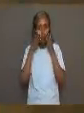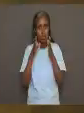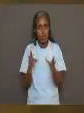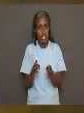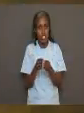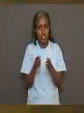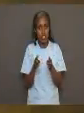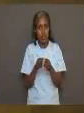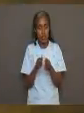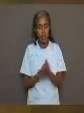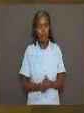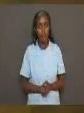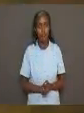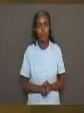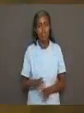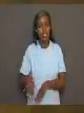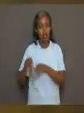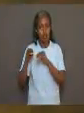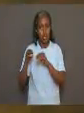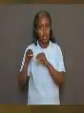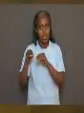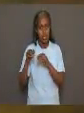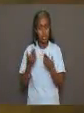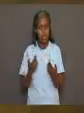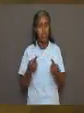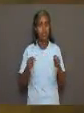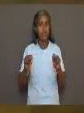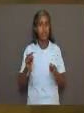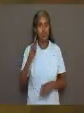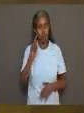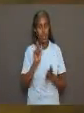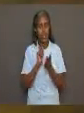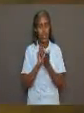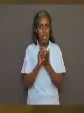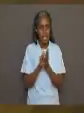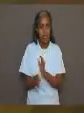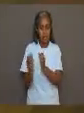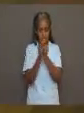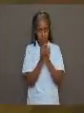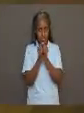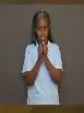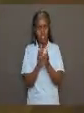observations. Students, let us try one example together.